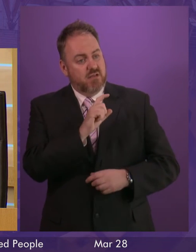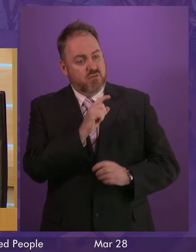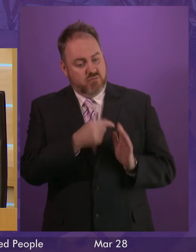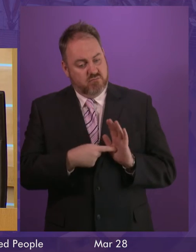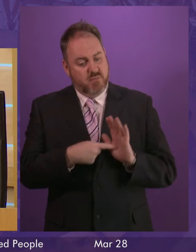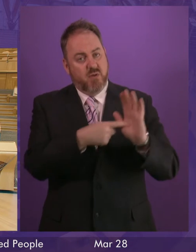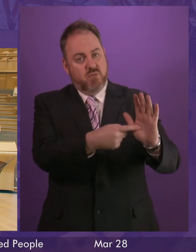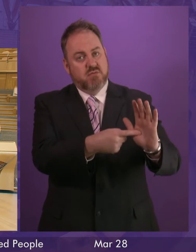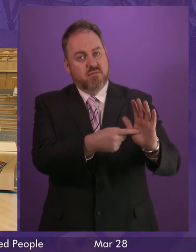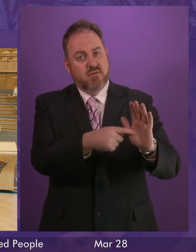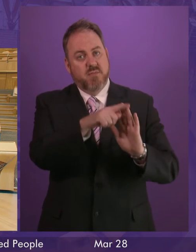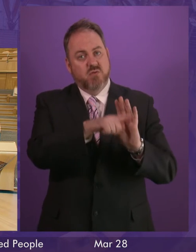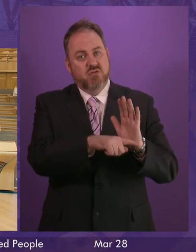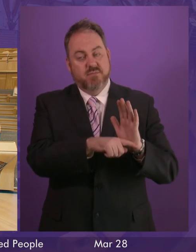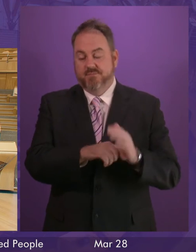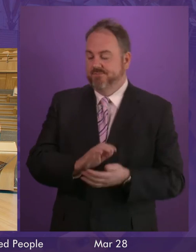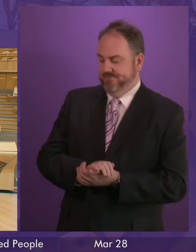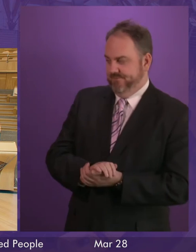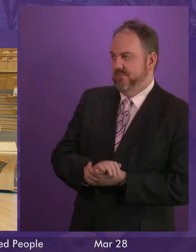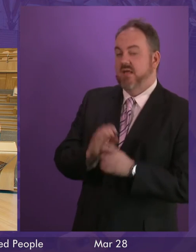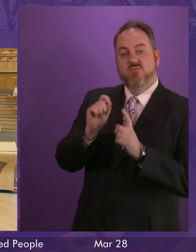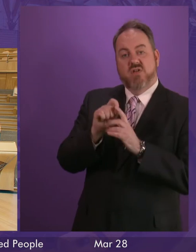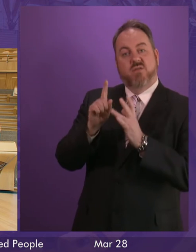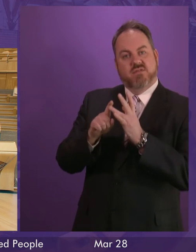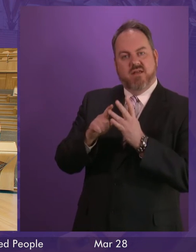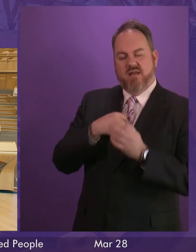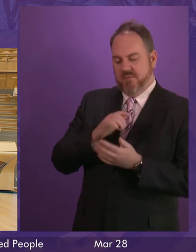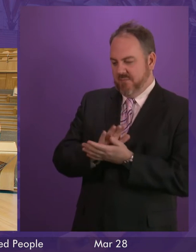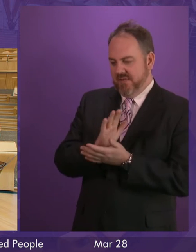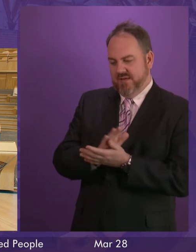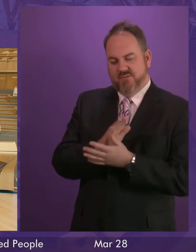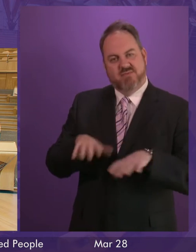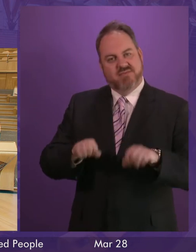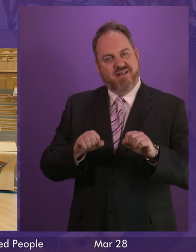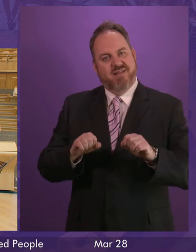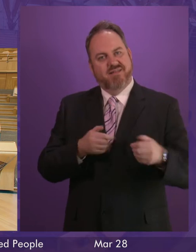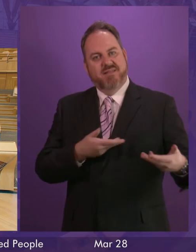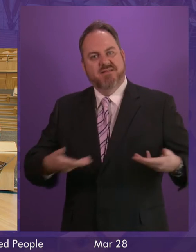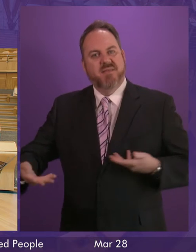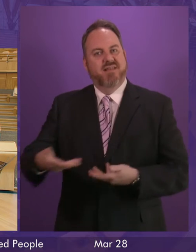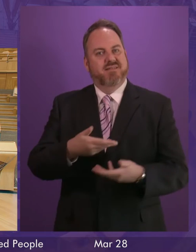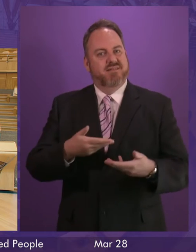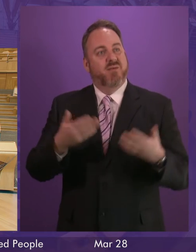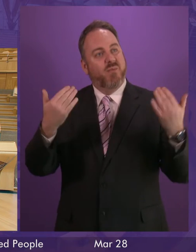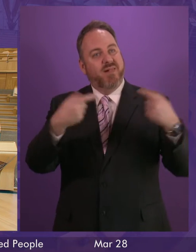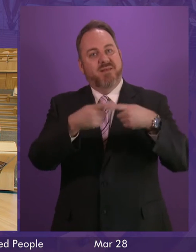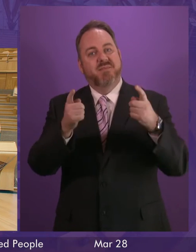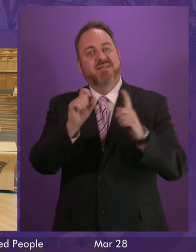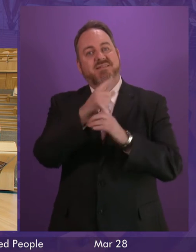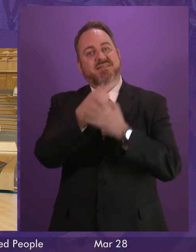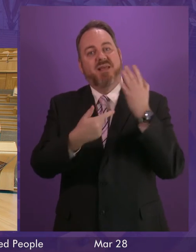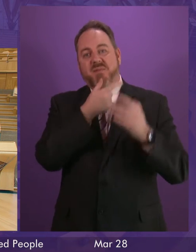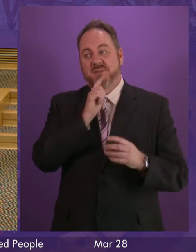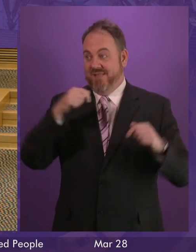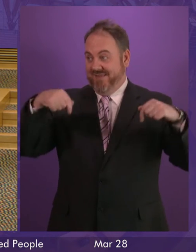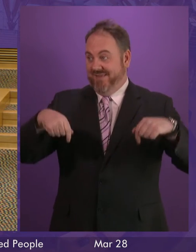motion. Minister, please. President officer, it's my great pleasure to open this debate and I want to welcome to the gallery the number of disabled people who have joined us